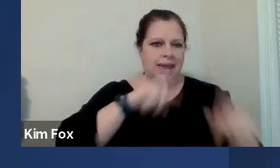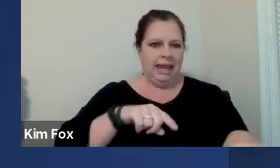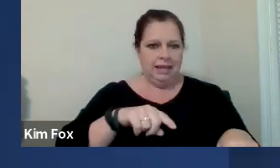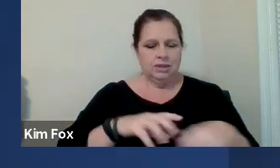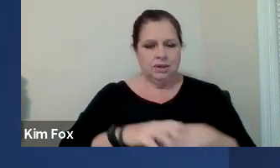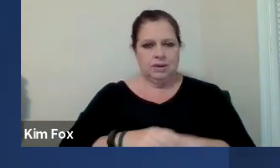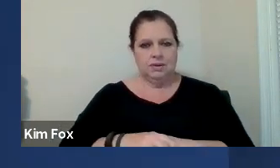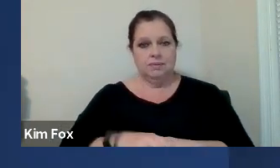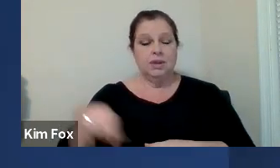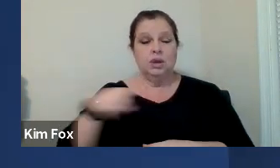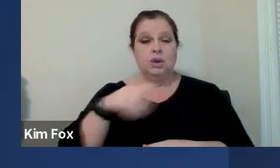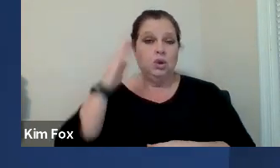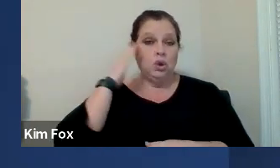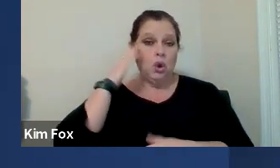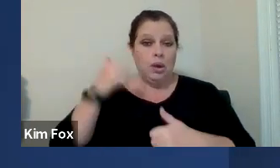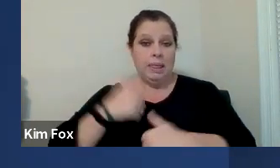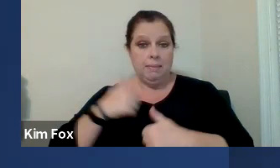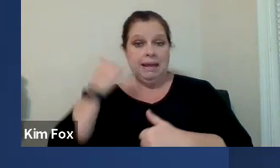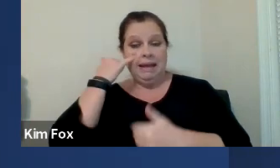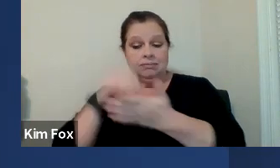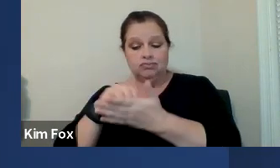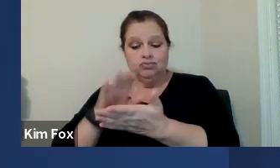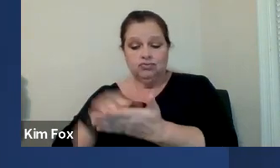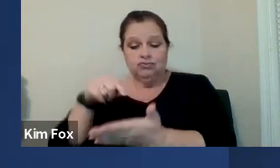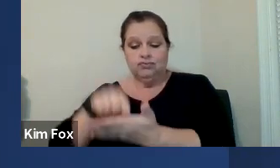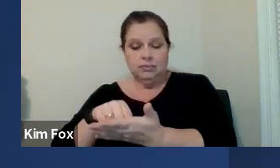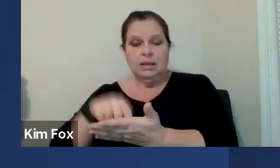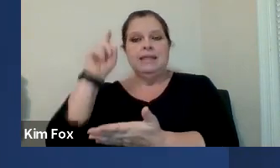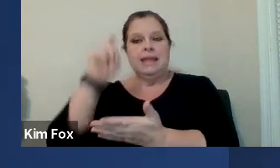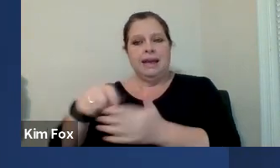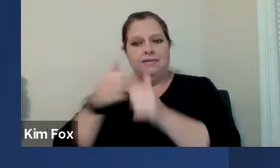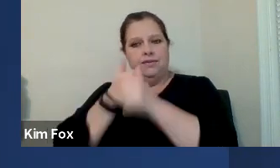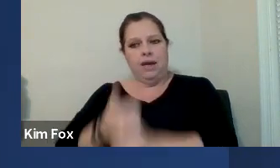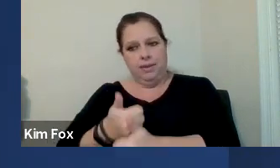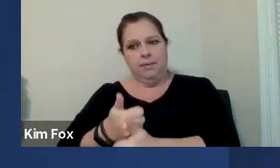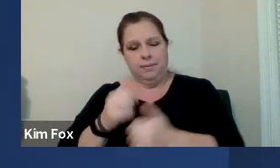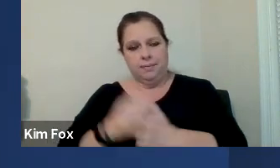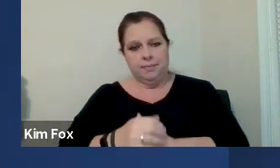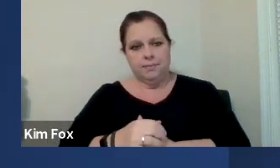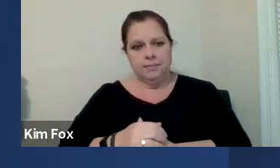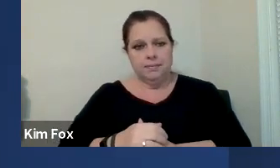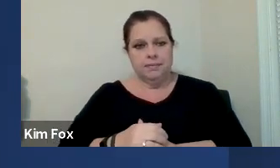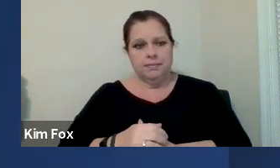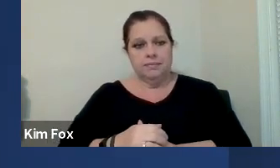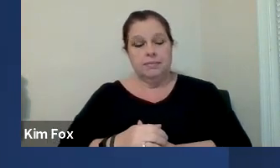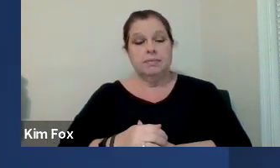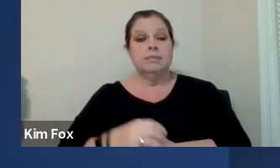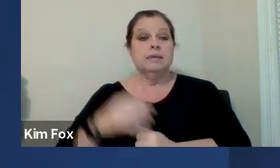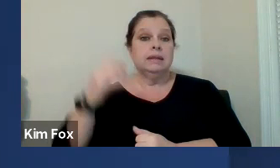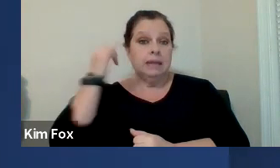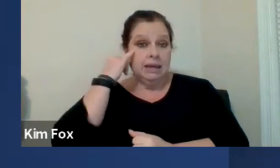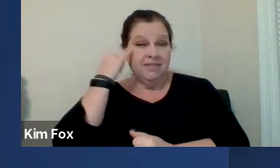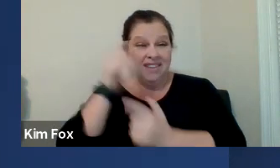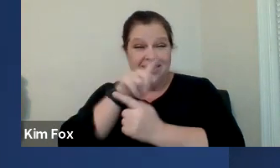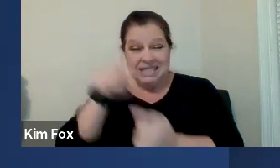Because you know, as a military, if it's written, then they have to abide by it. So I've always been told if you have a very